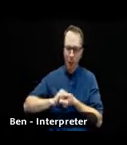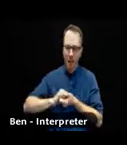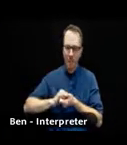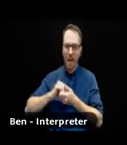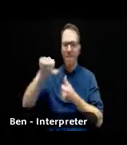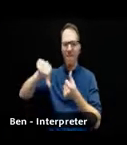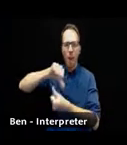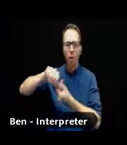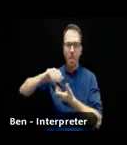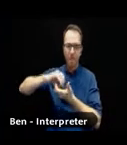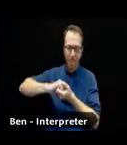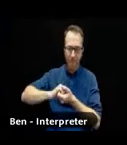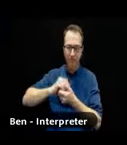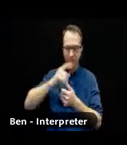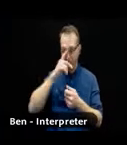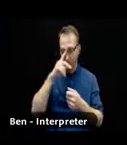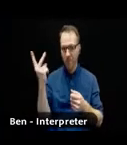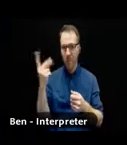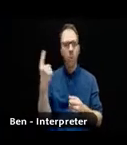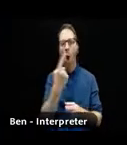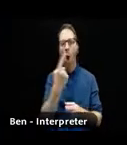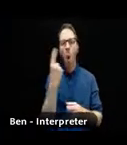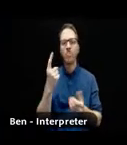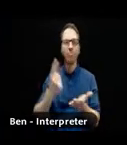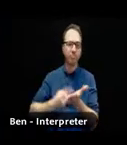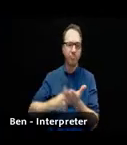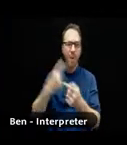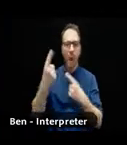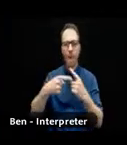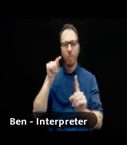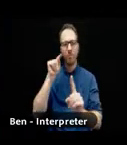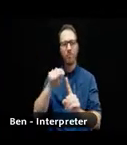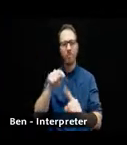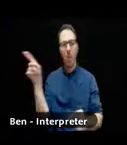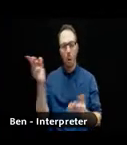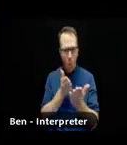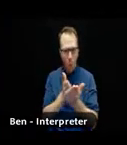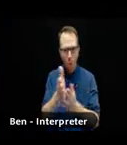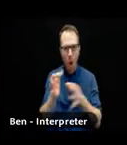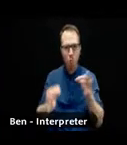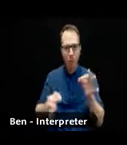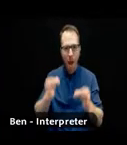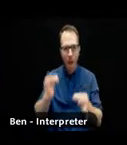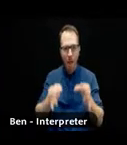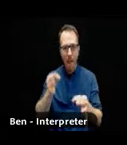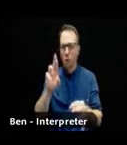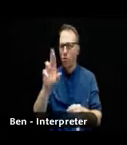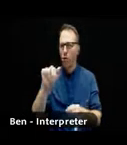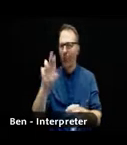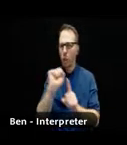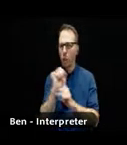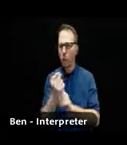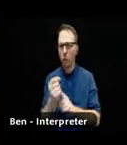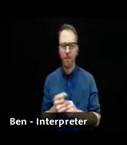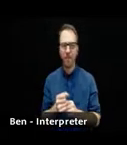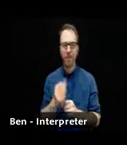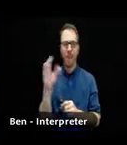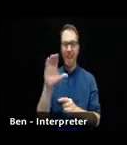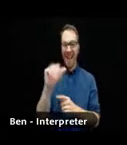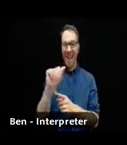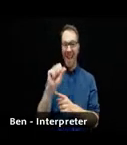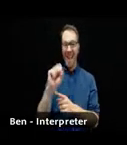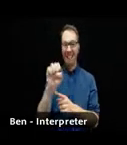And, you know, they always talk about the fact that they went through a trial, you know, it's a rare situation where, you know, a case actually goes